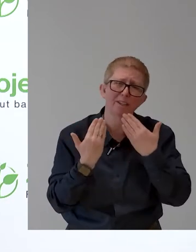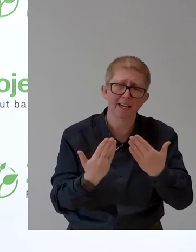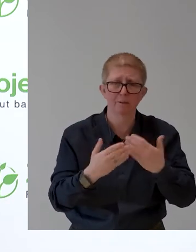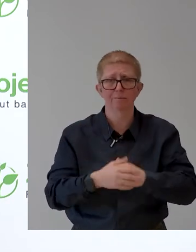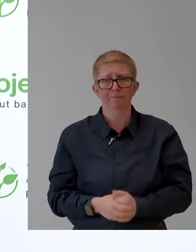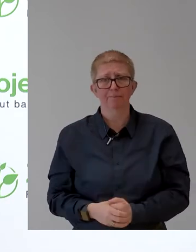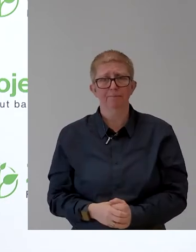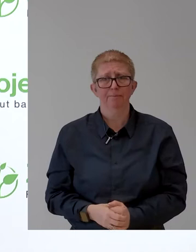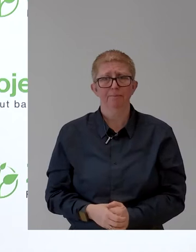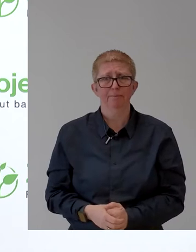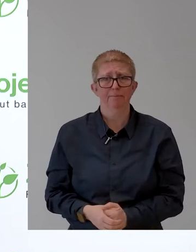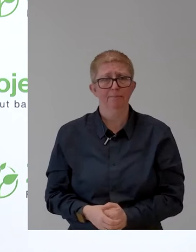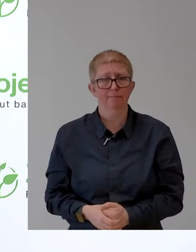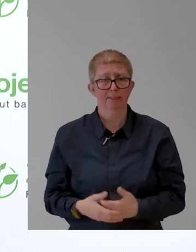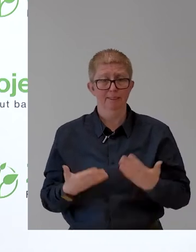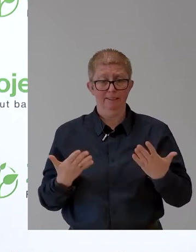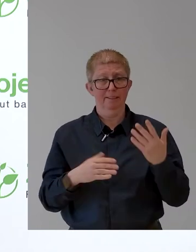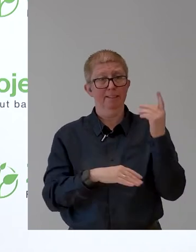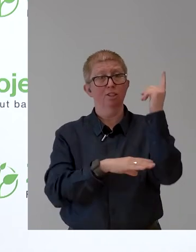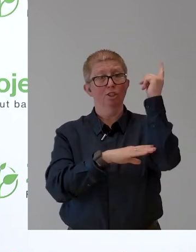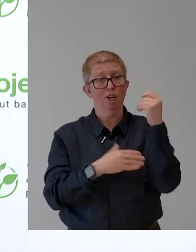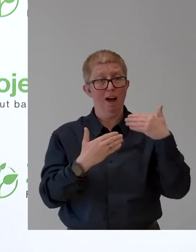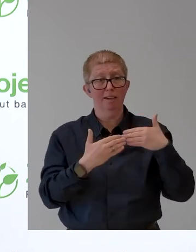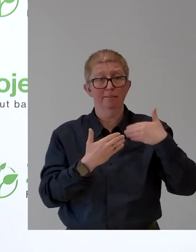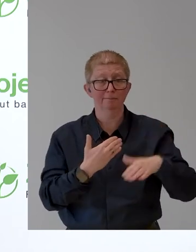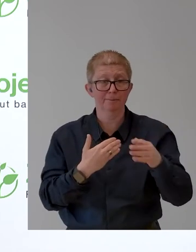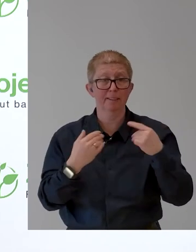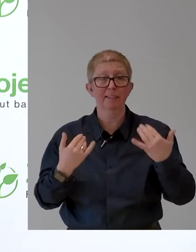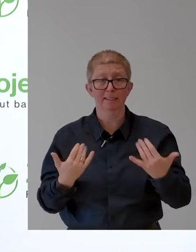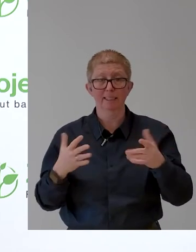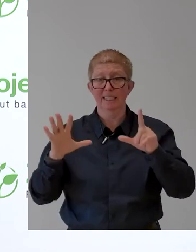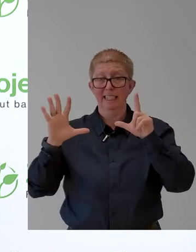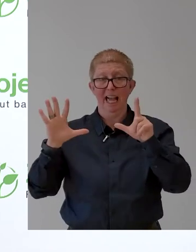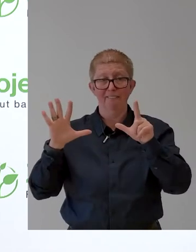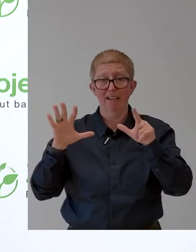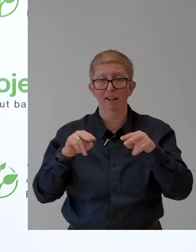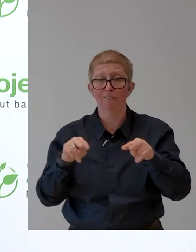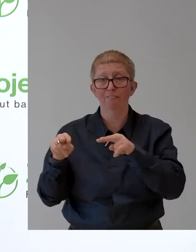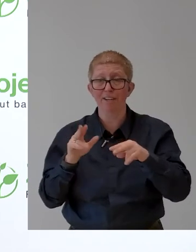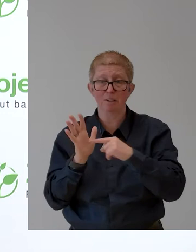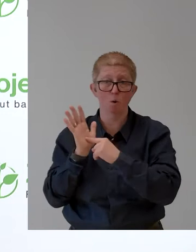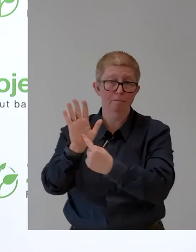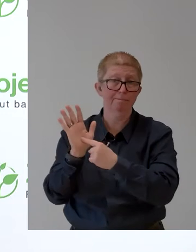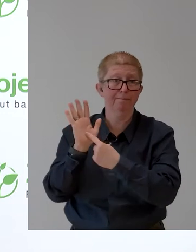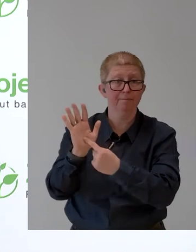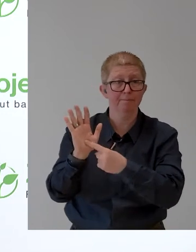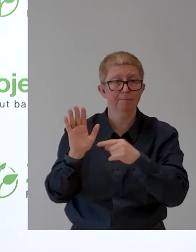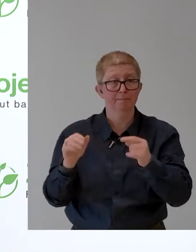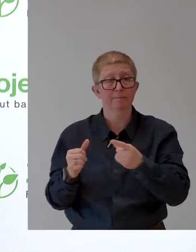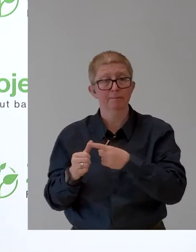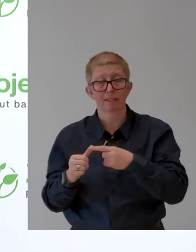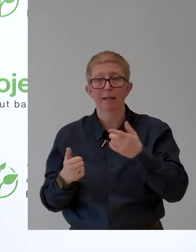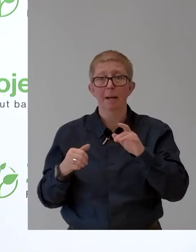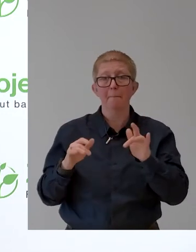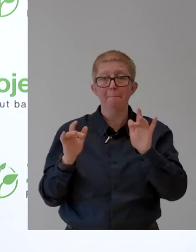At this point, let's start. We will see the seven videos, as Sima said, from Middle East, from Southeast Asia, from